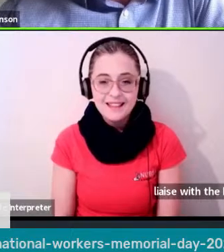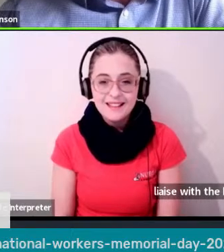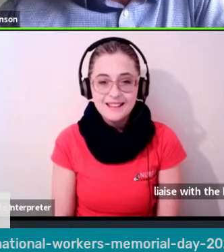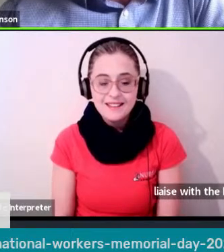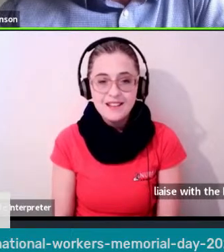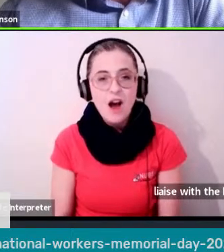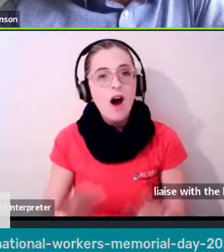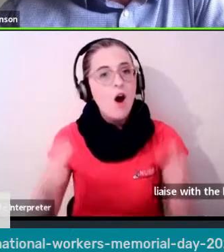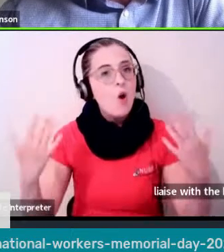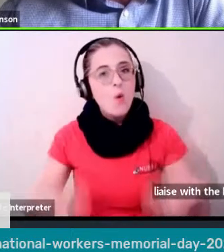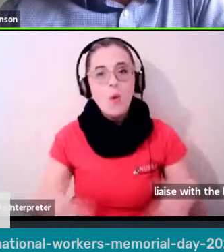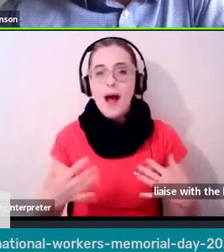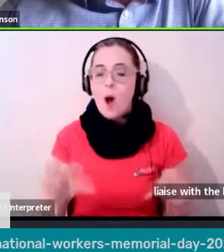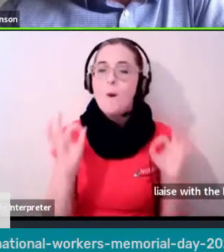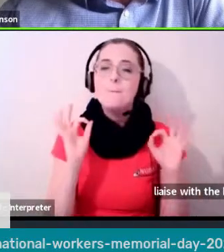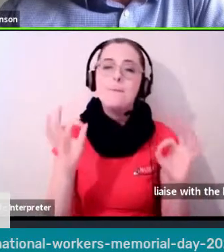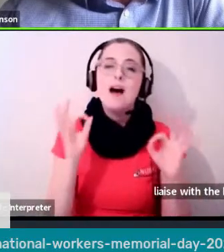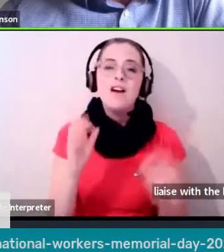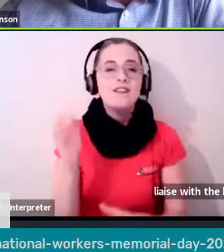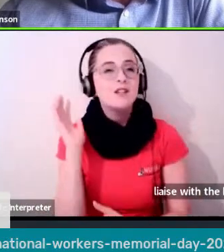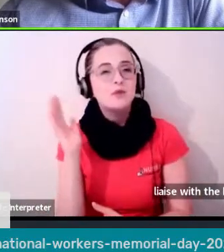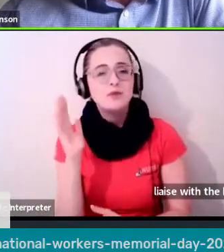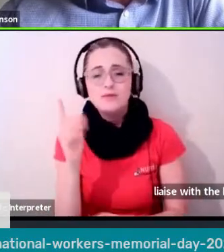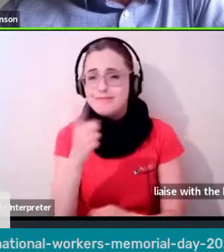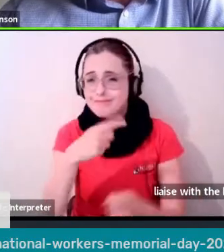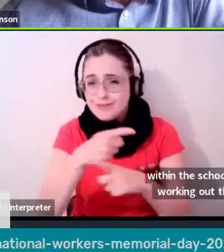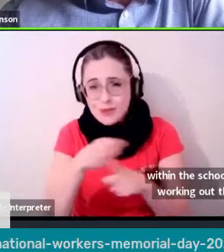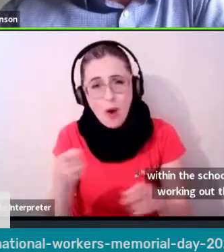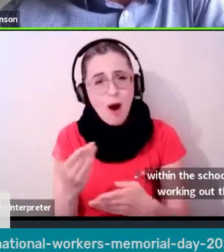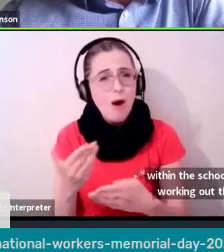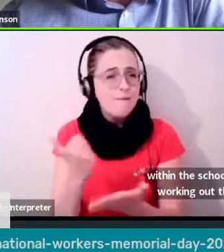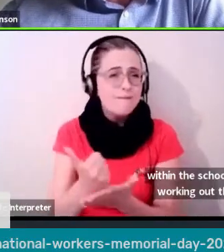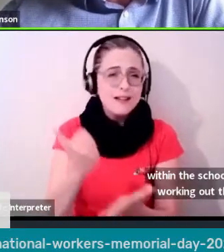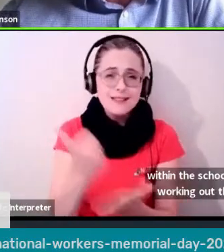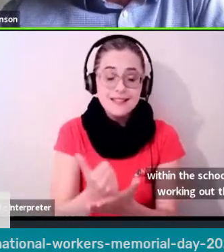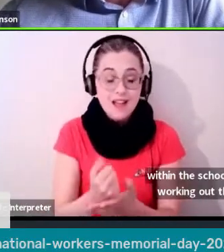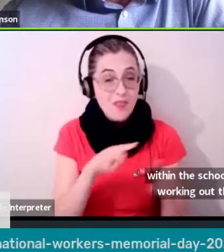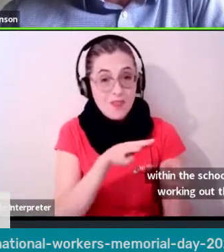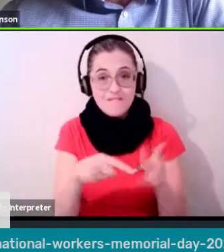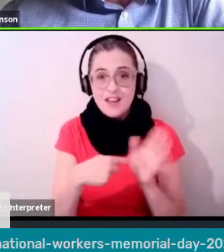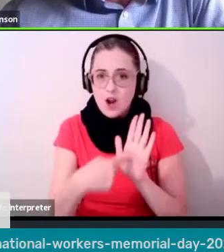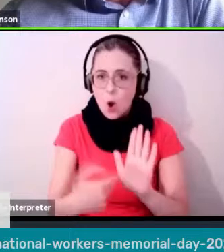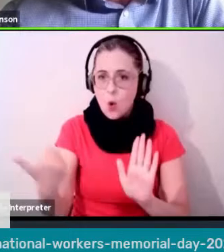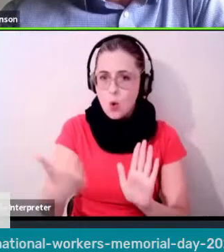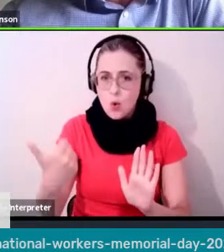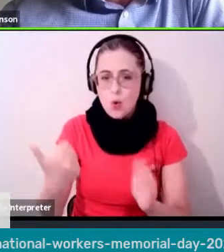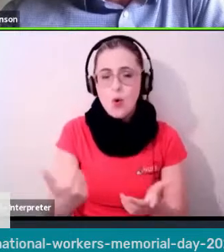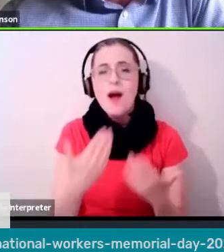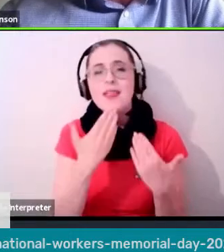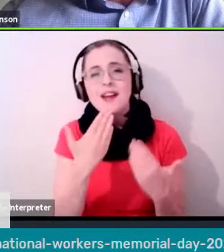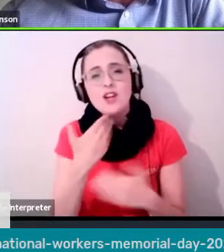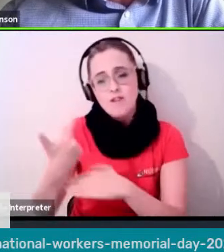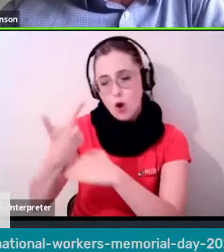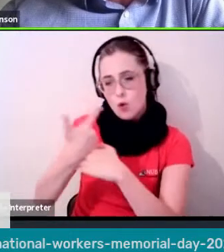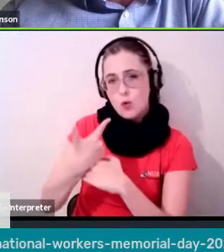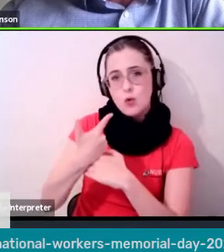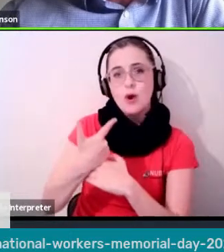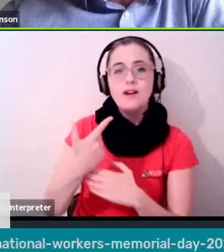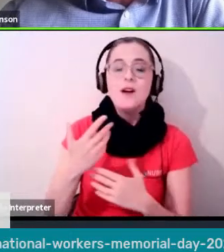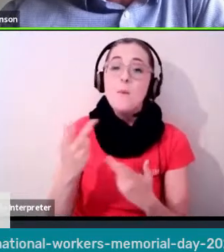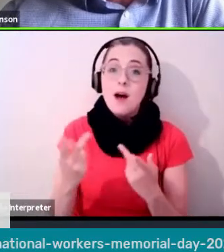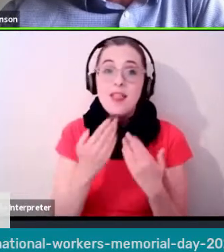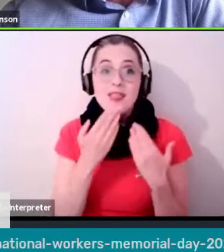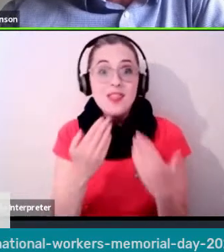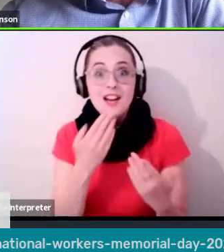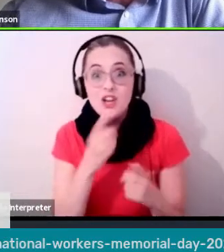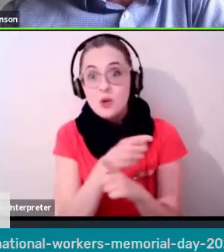I couldn't have said it better myself. They certainly are doing absolutely fantastic. Those videos are brilliant. Thanks for everybody for recording those, and thanks to everybody else that